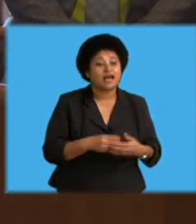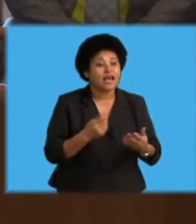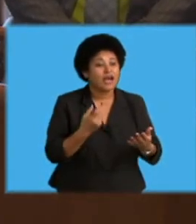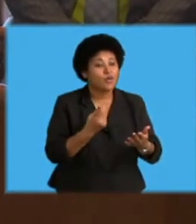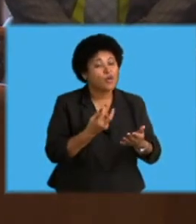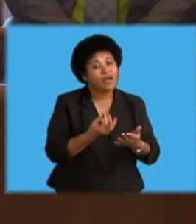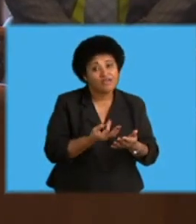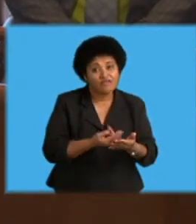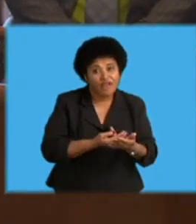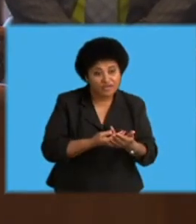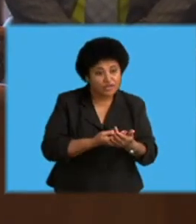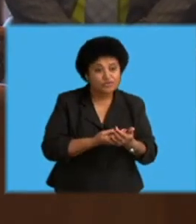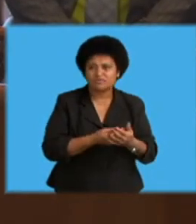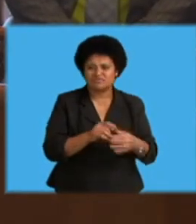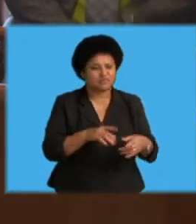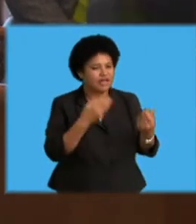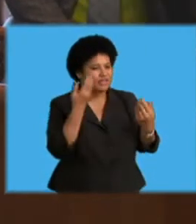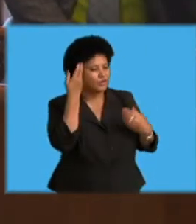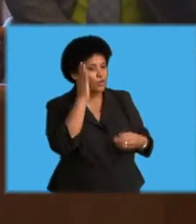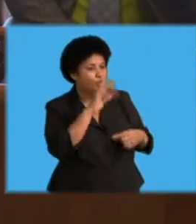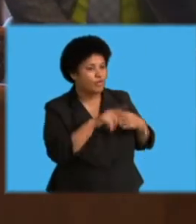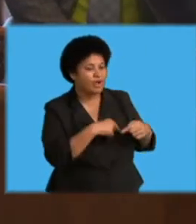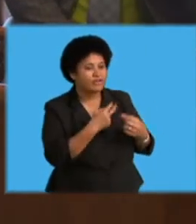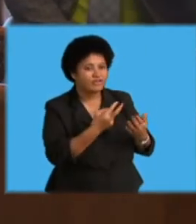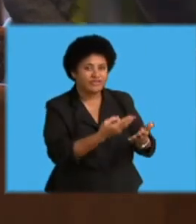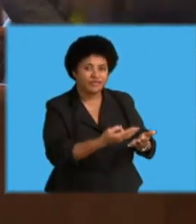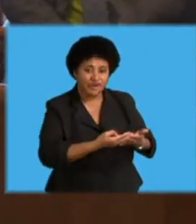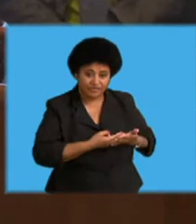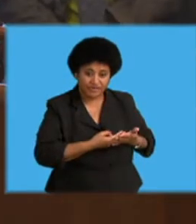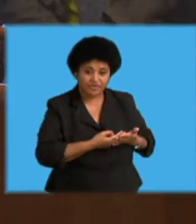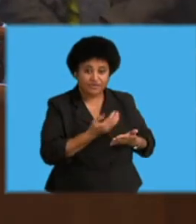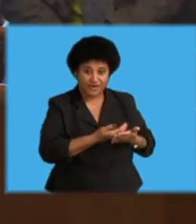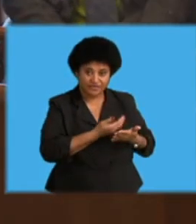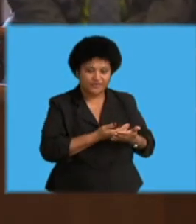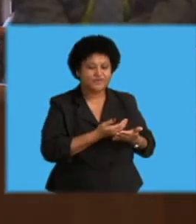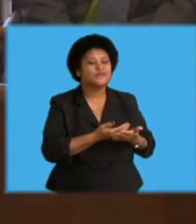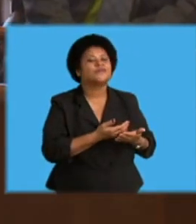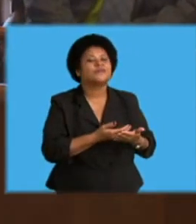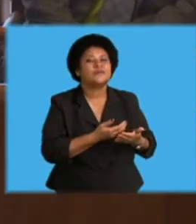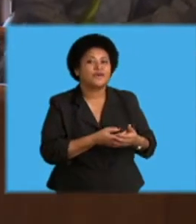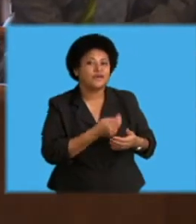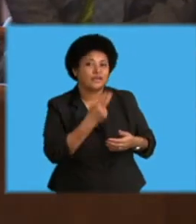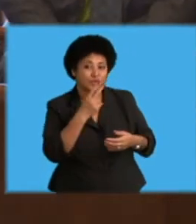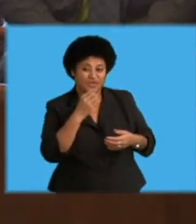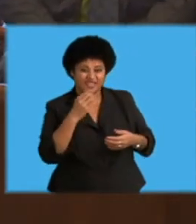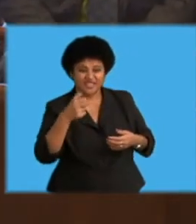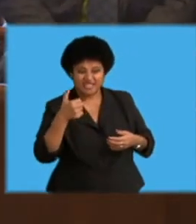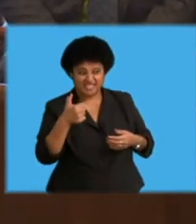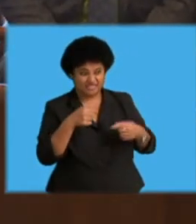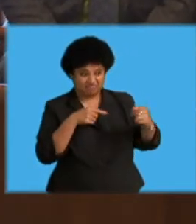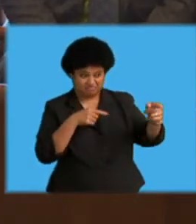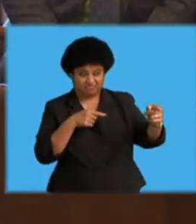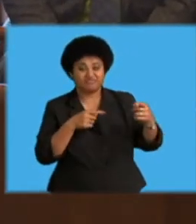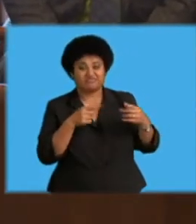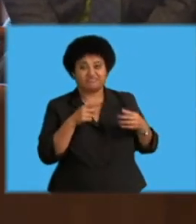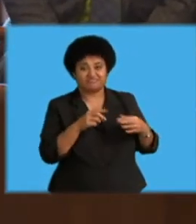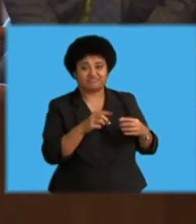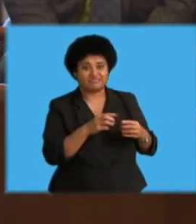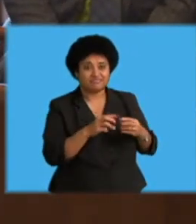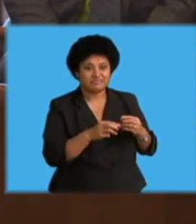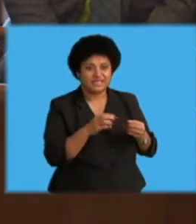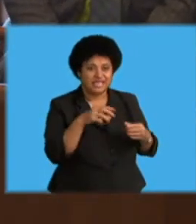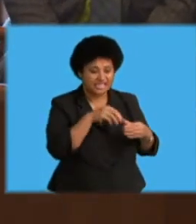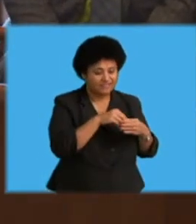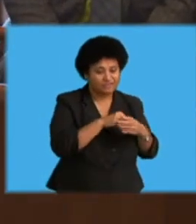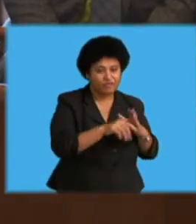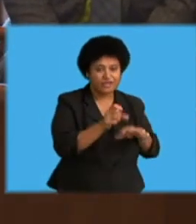don't know about revenue. Our revenue has increased from $1.4 billion in 2006 when he was in government to over 3